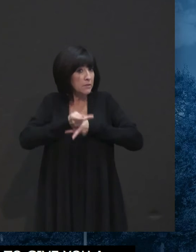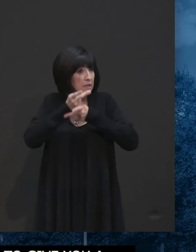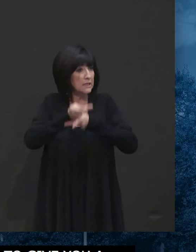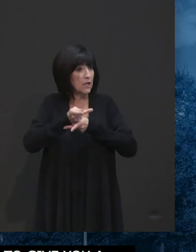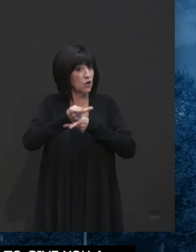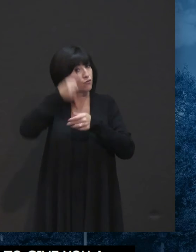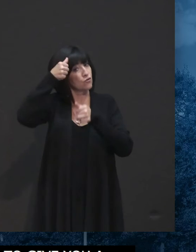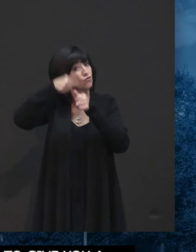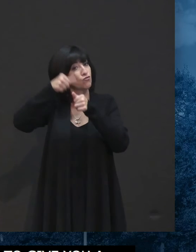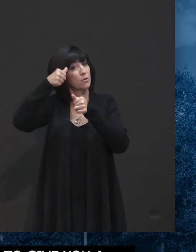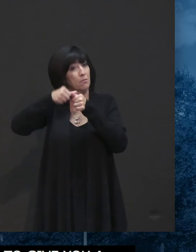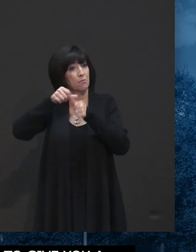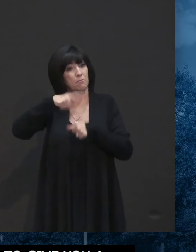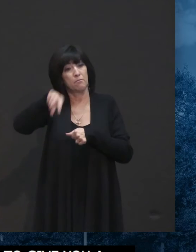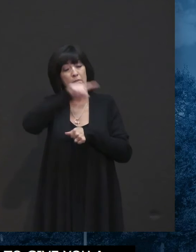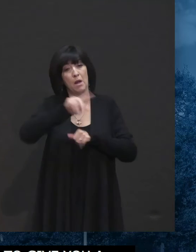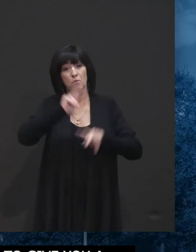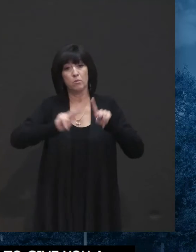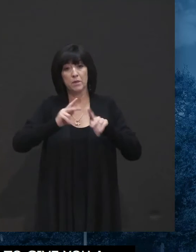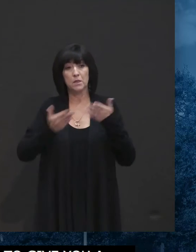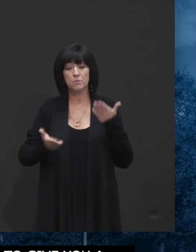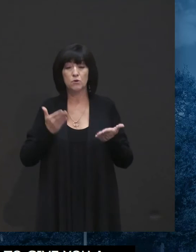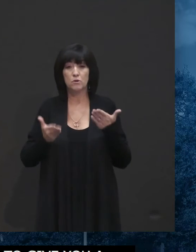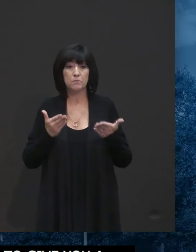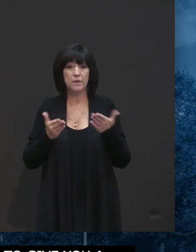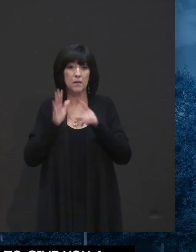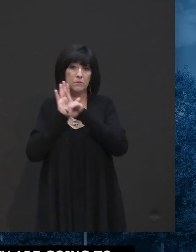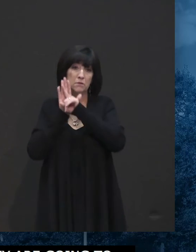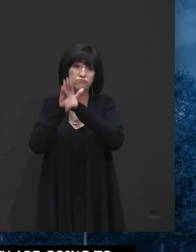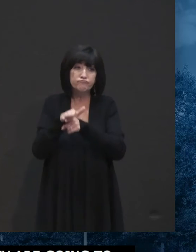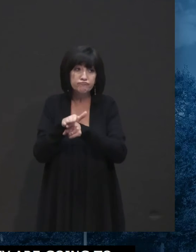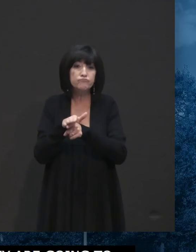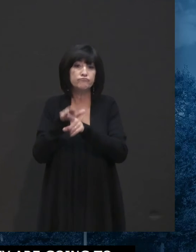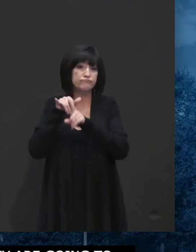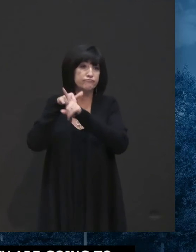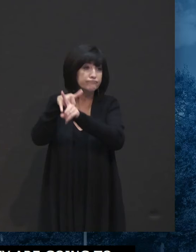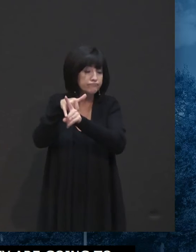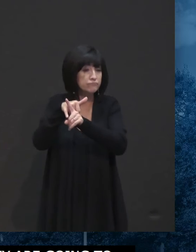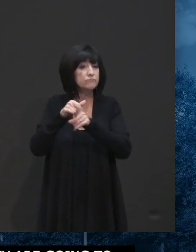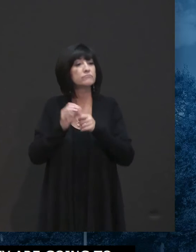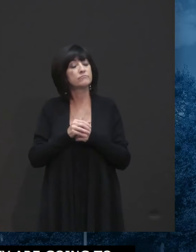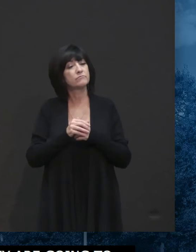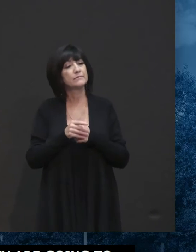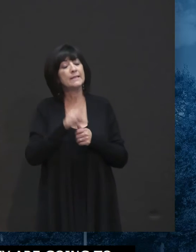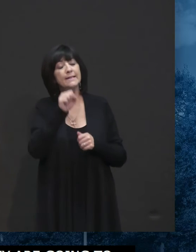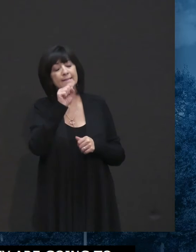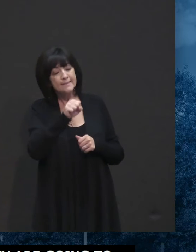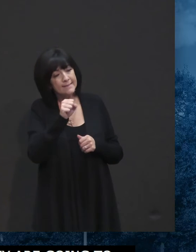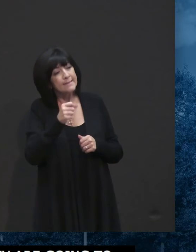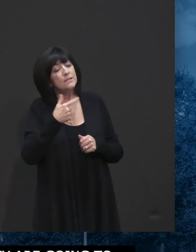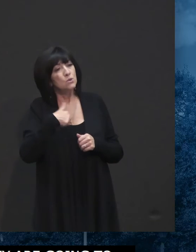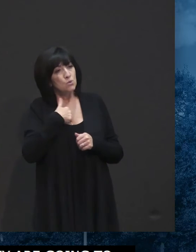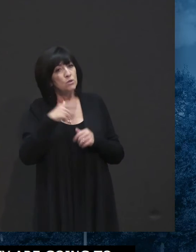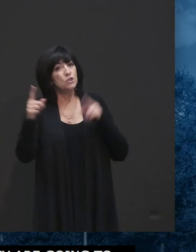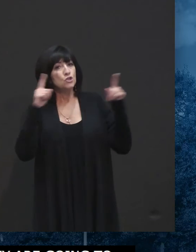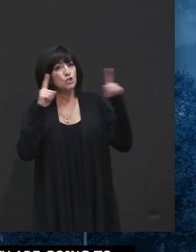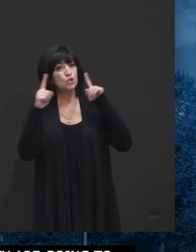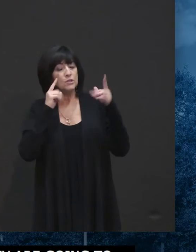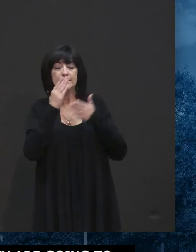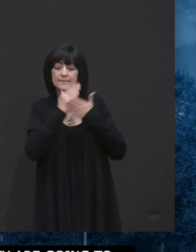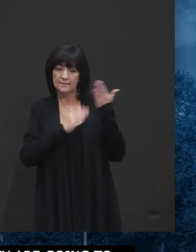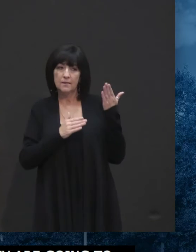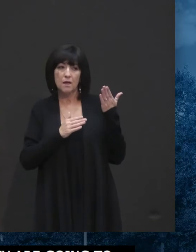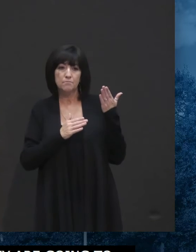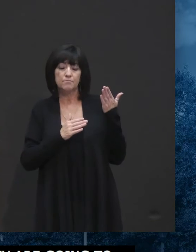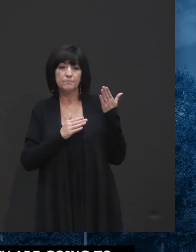voter intimidation. Yeah, so we've heard a lot of that, and some of it is misinformation and social media about there going